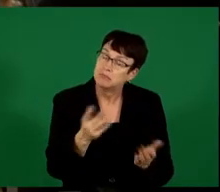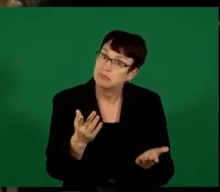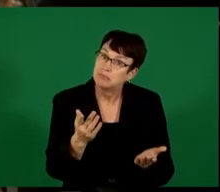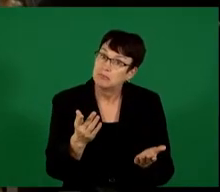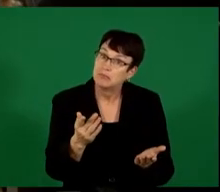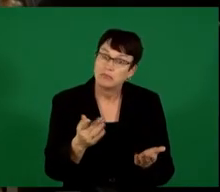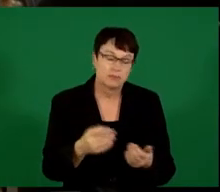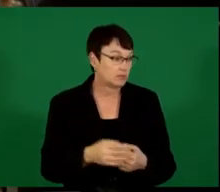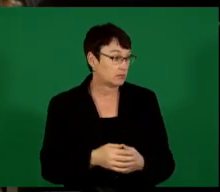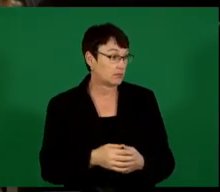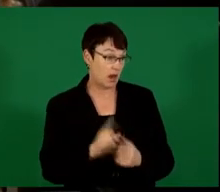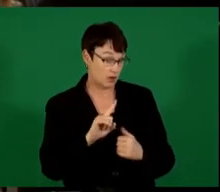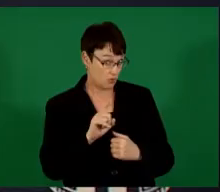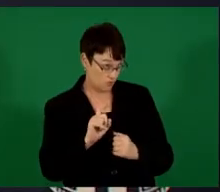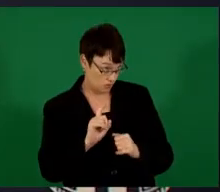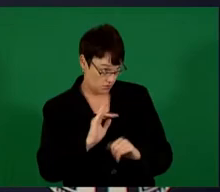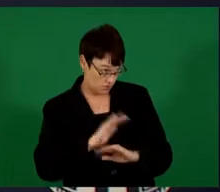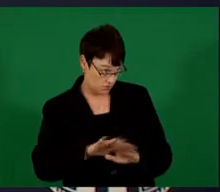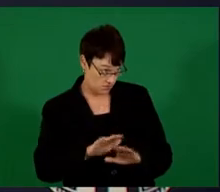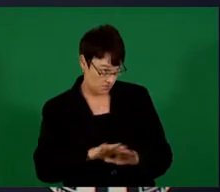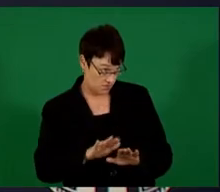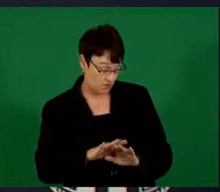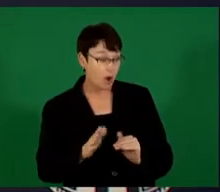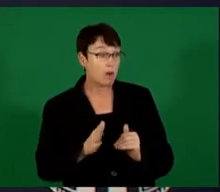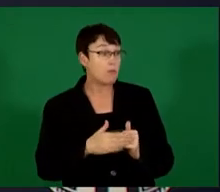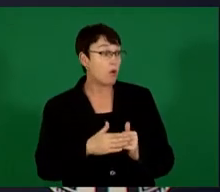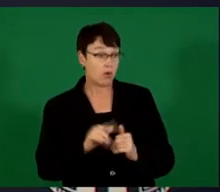That is the last question. Yes. No more questions in the room?